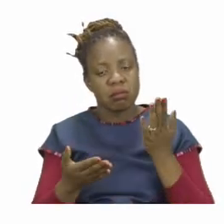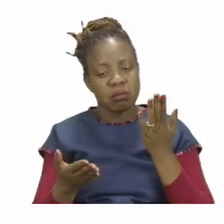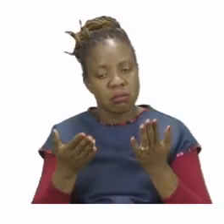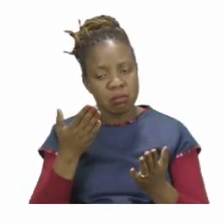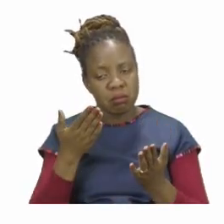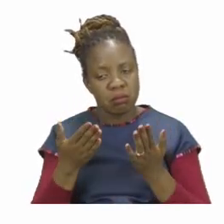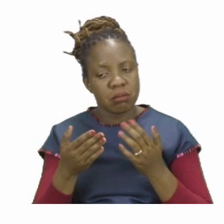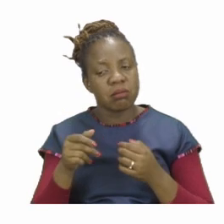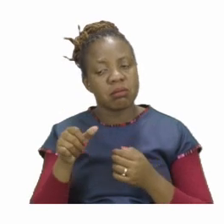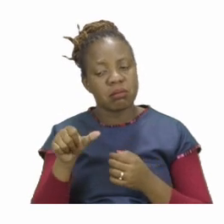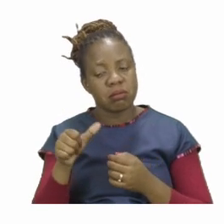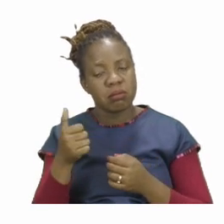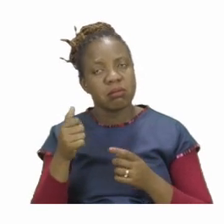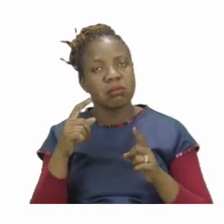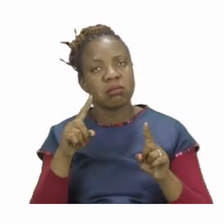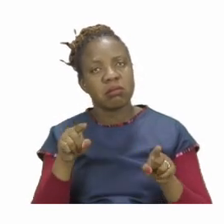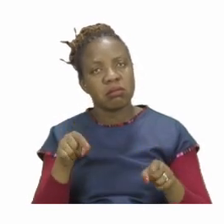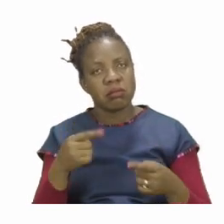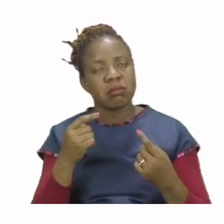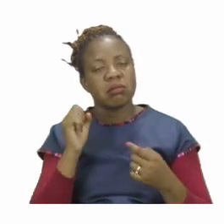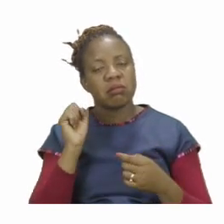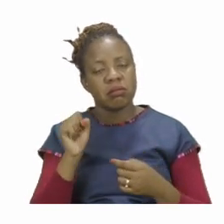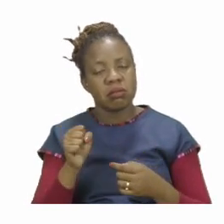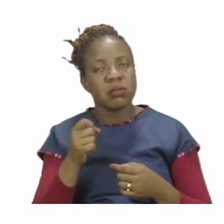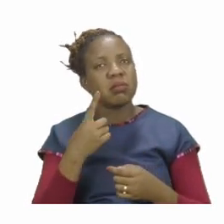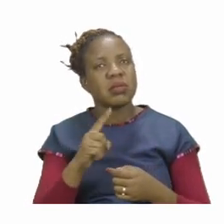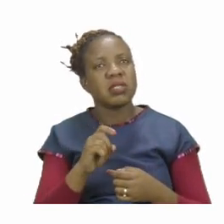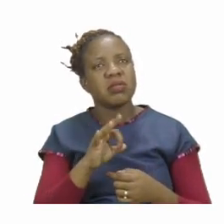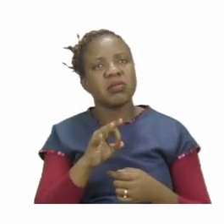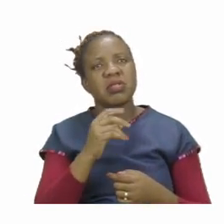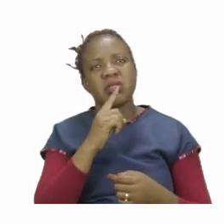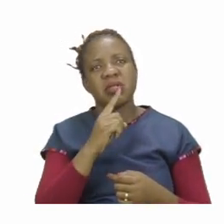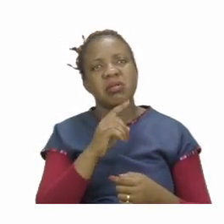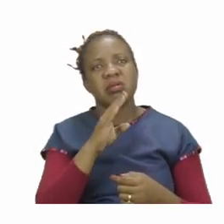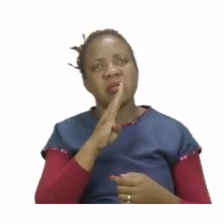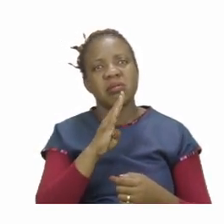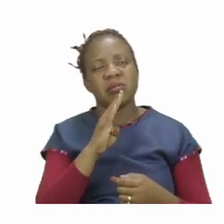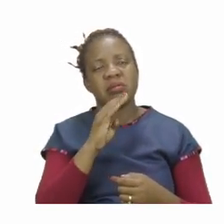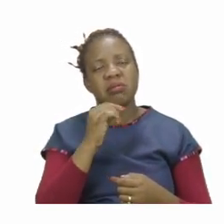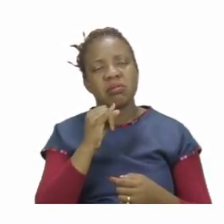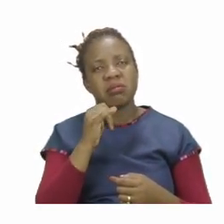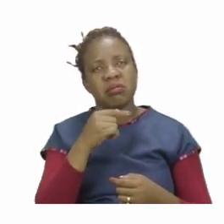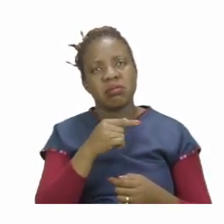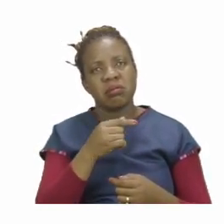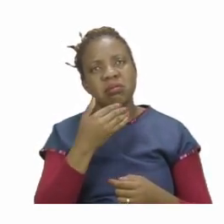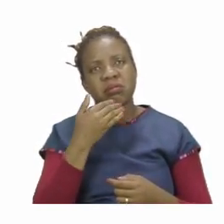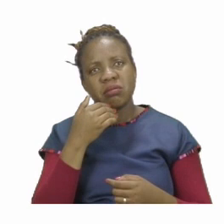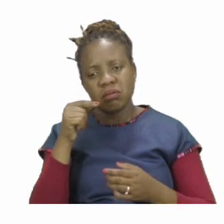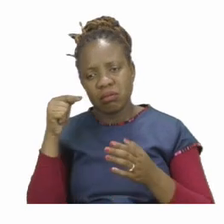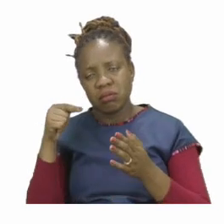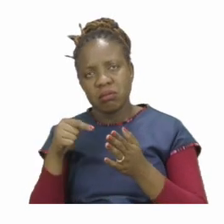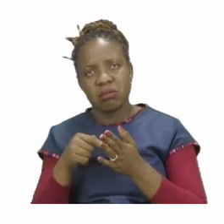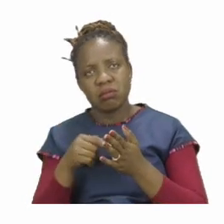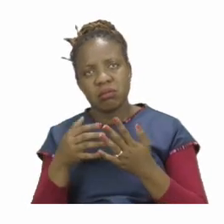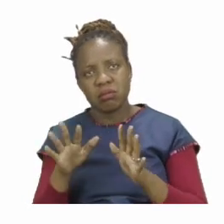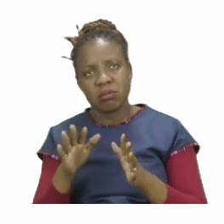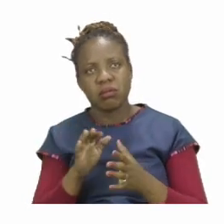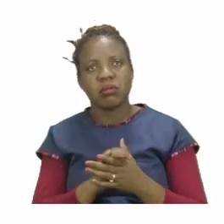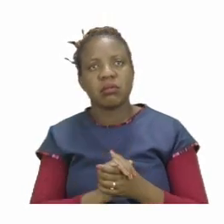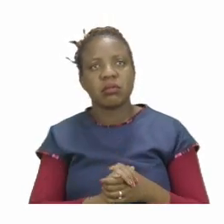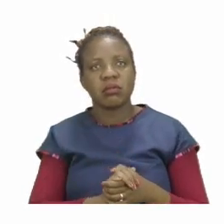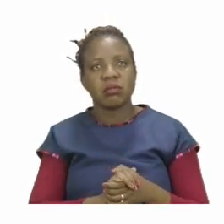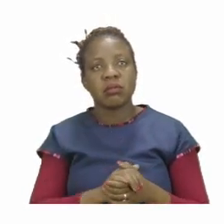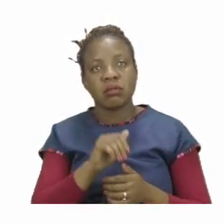is there that could be bigger than the dog? So we will now say that for